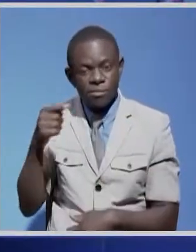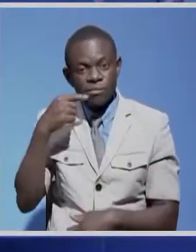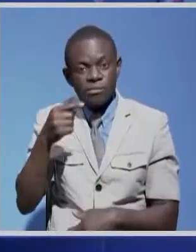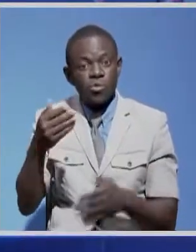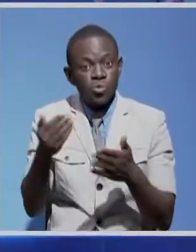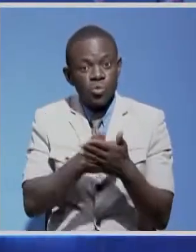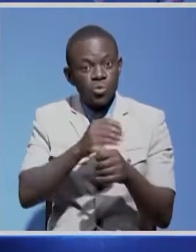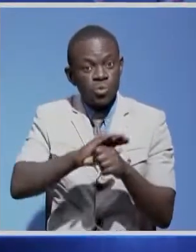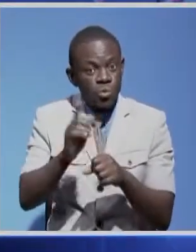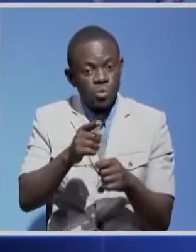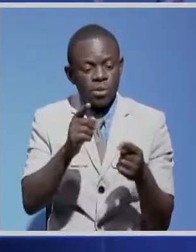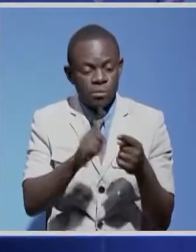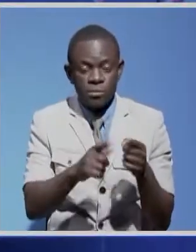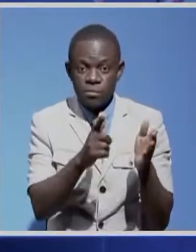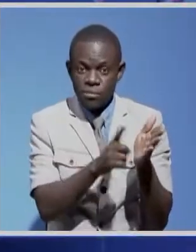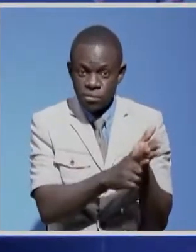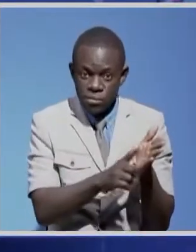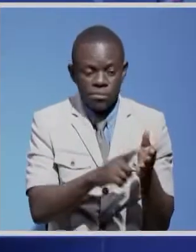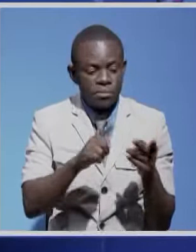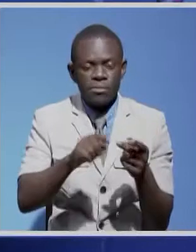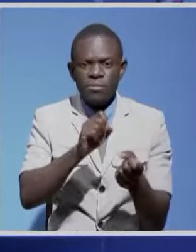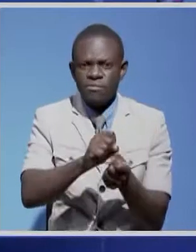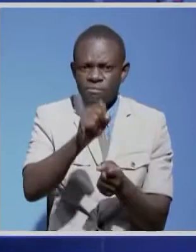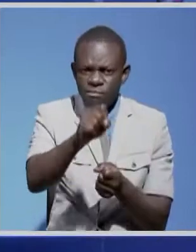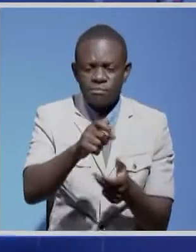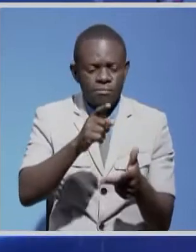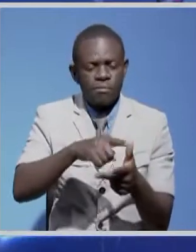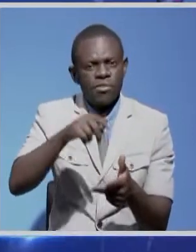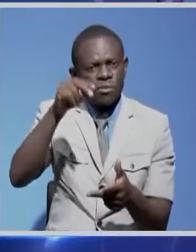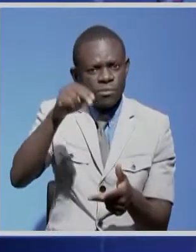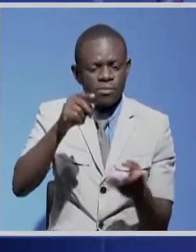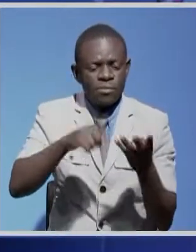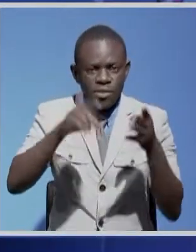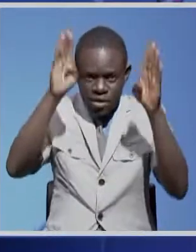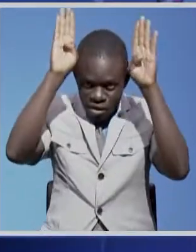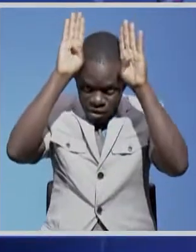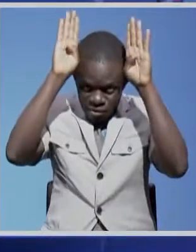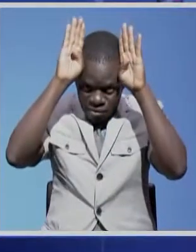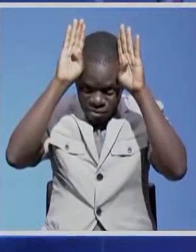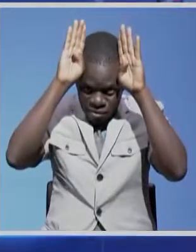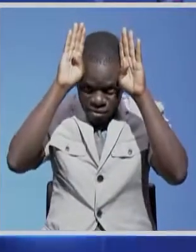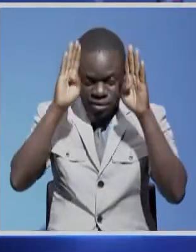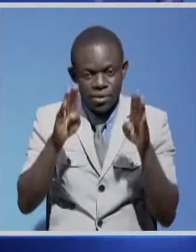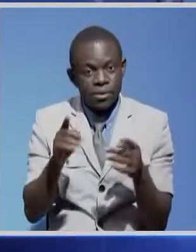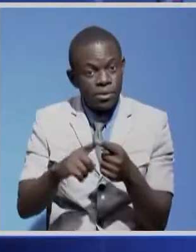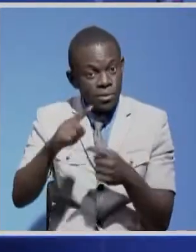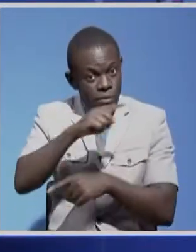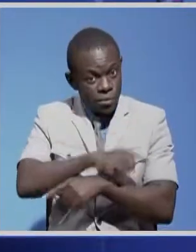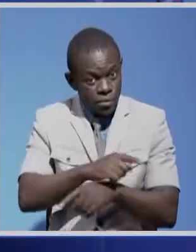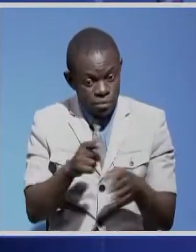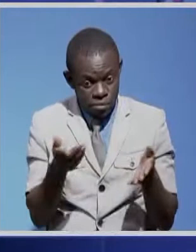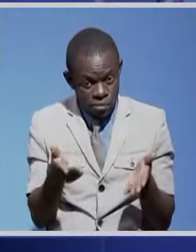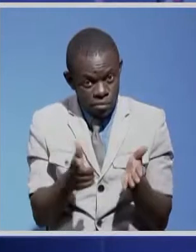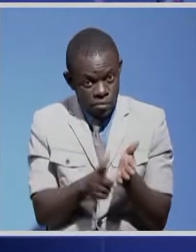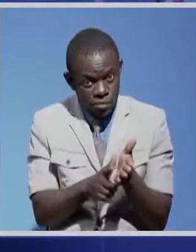Lusaka, Solwezi, Ndola and Kalulushi. The minister was speaking in Lusaka today during the COVID-19 update,